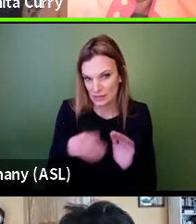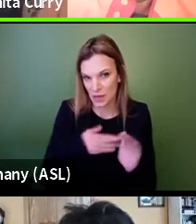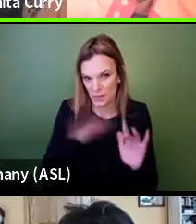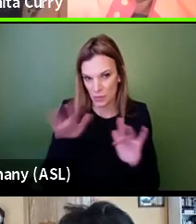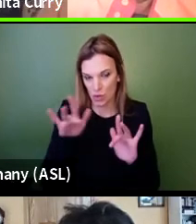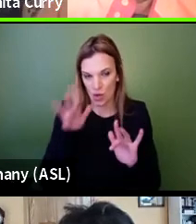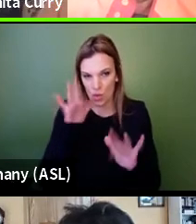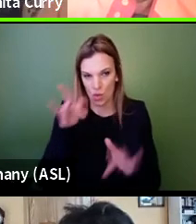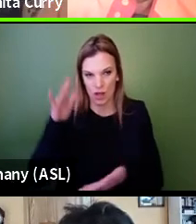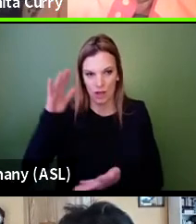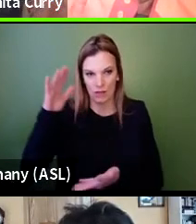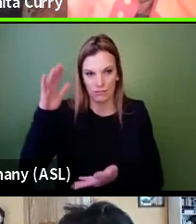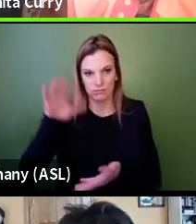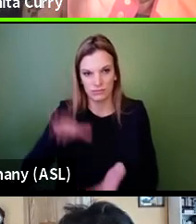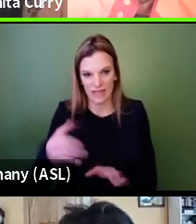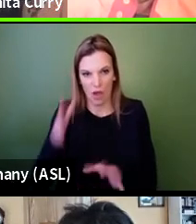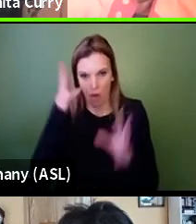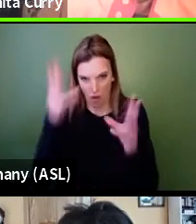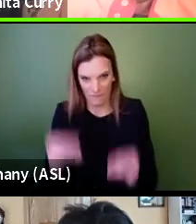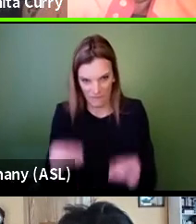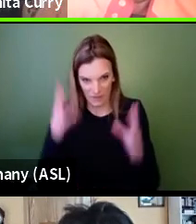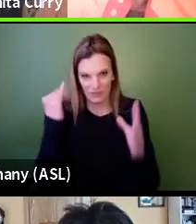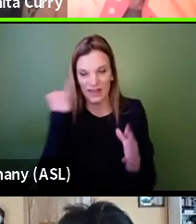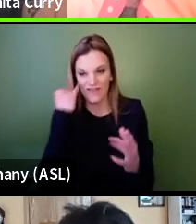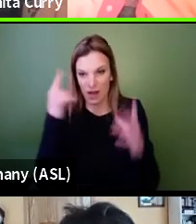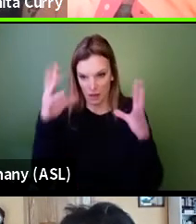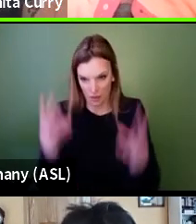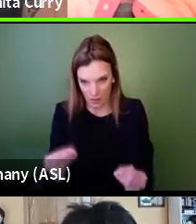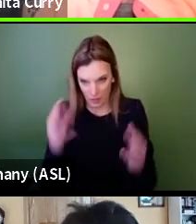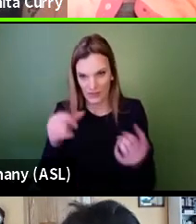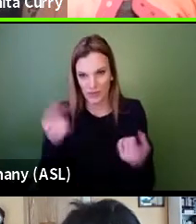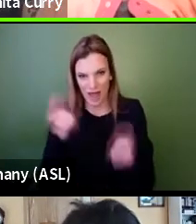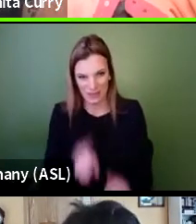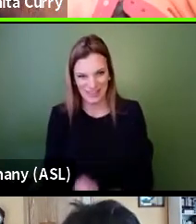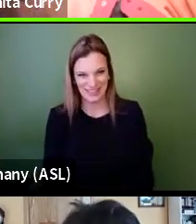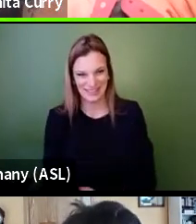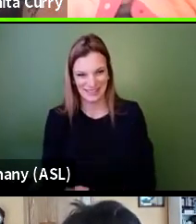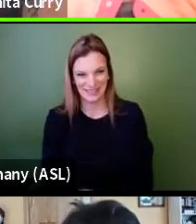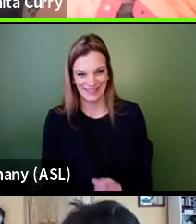computer is going to cut off and restart. So if you don't see me, that's what's happening.